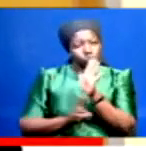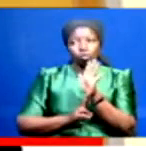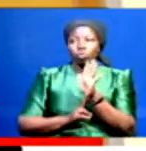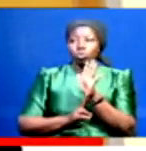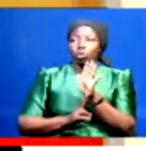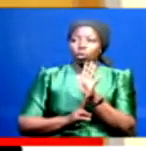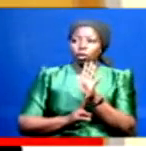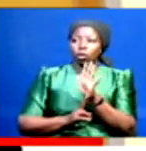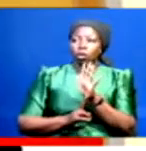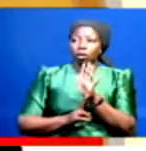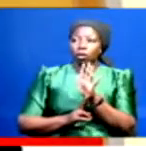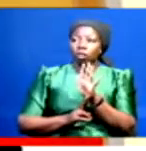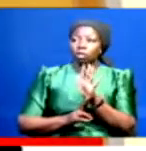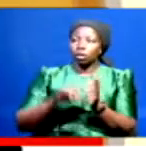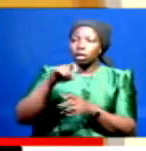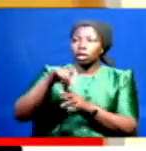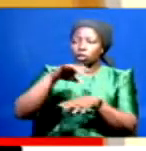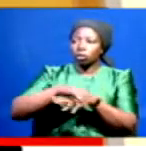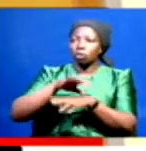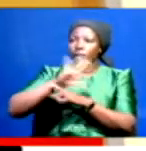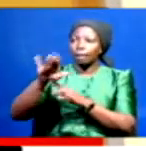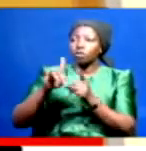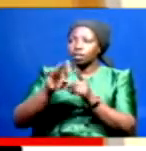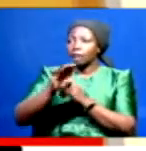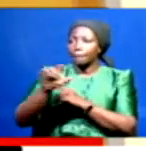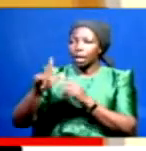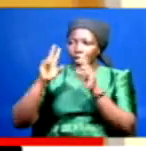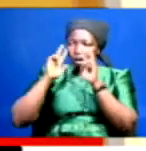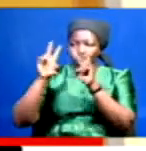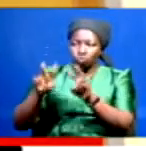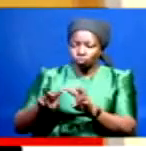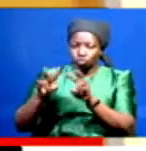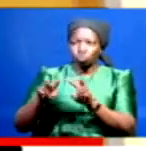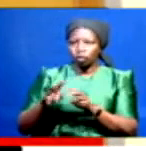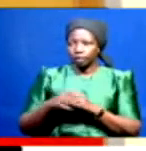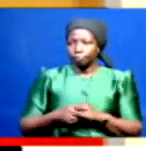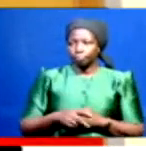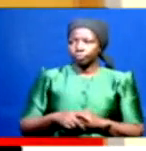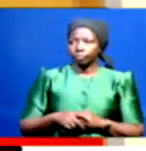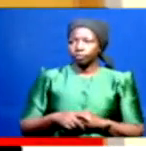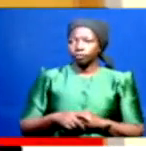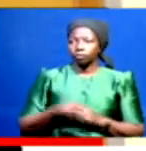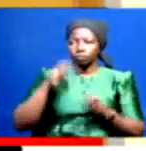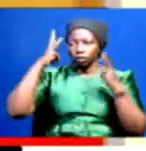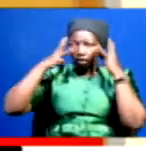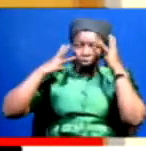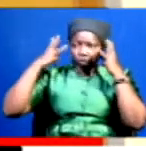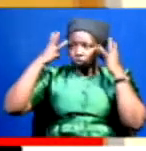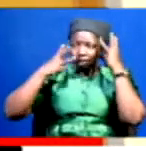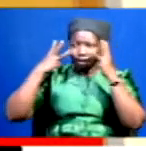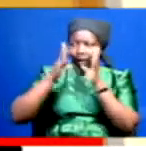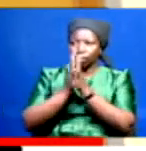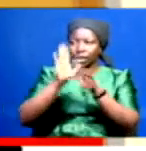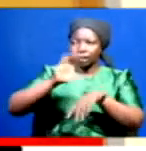clear framework. We need to go get back to the bill and be able to look at. Mm-hmm. The worries with the churches that, you know, at some point